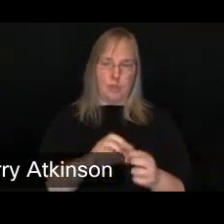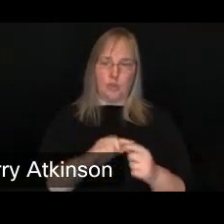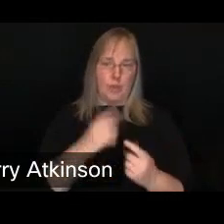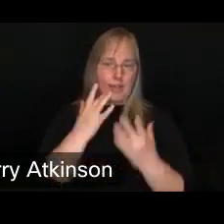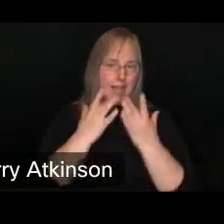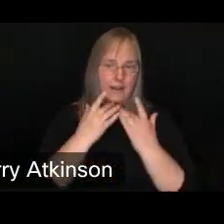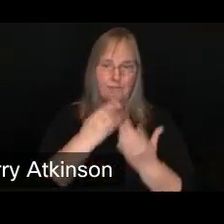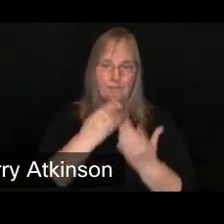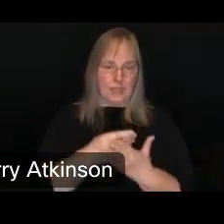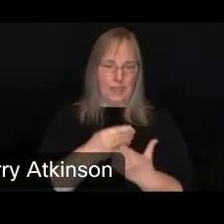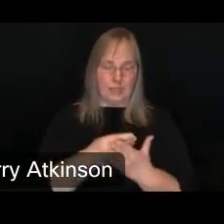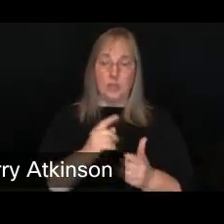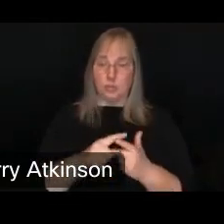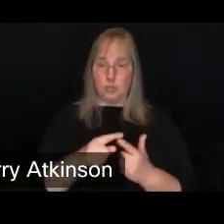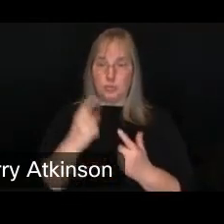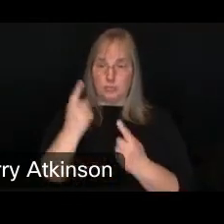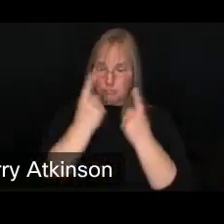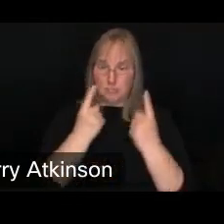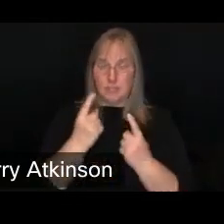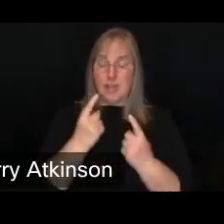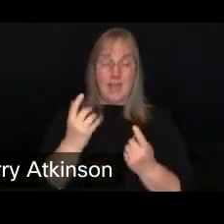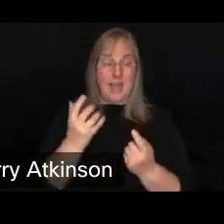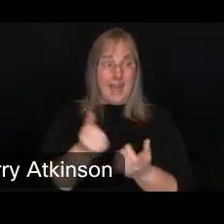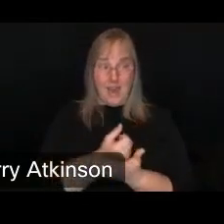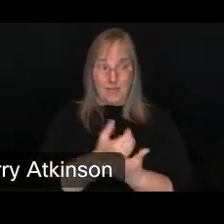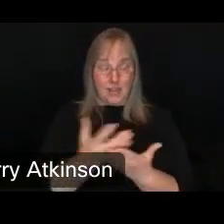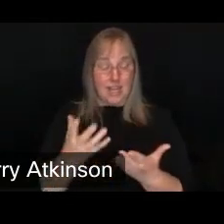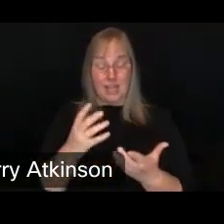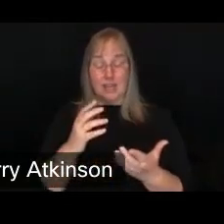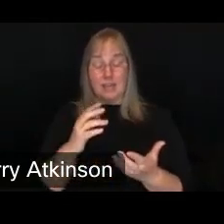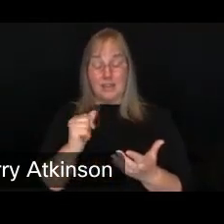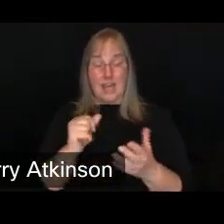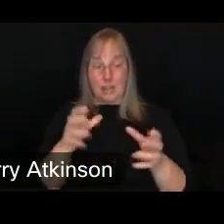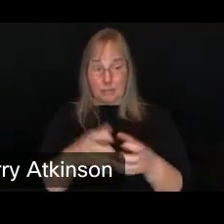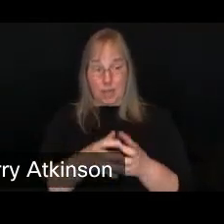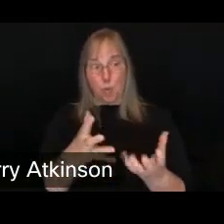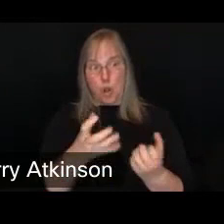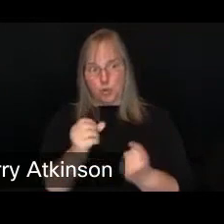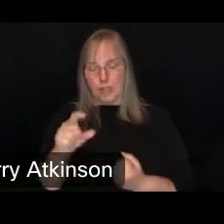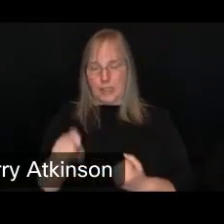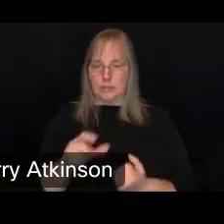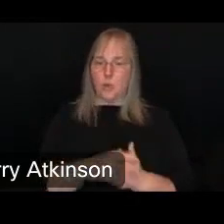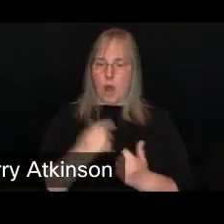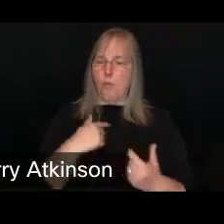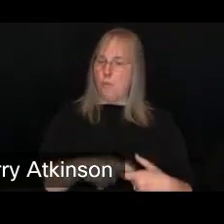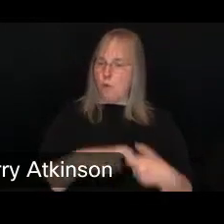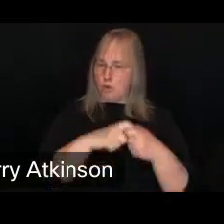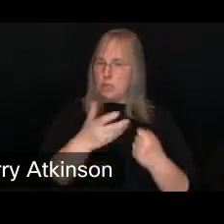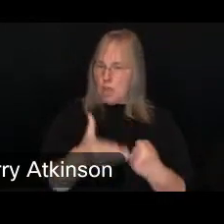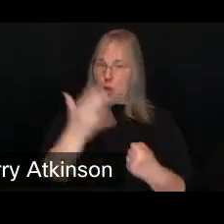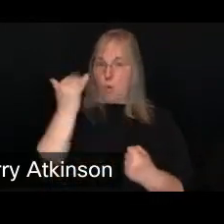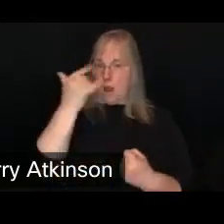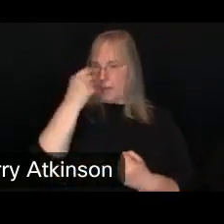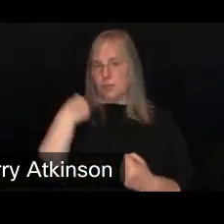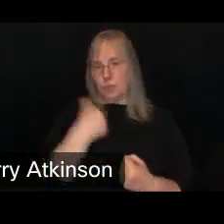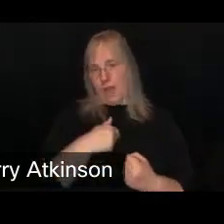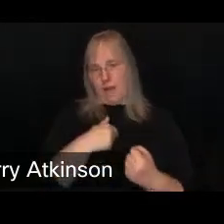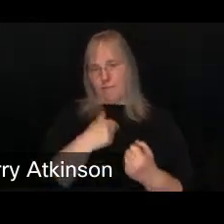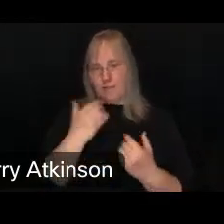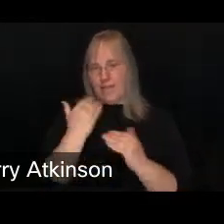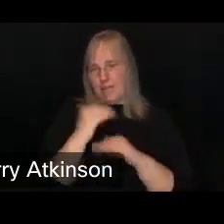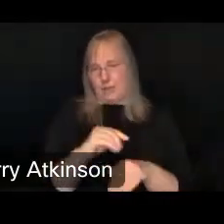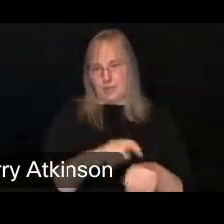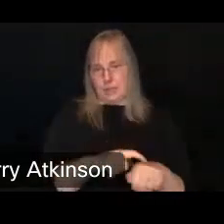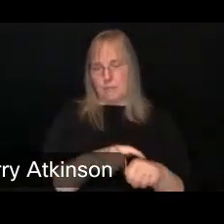community wants or need. So I'll just pause there because we have limited time. I want to ask